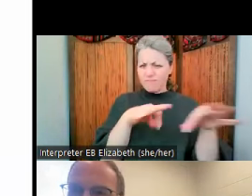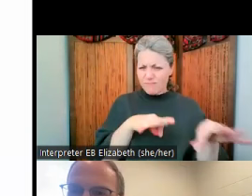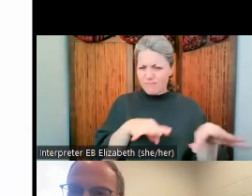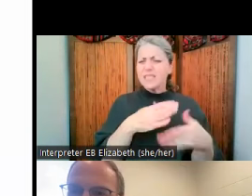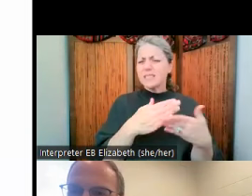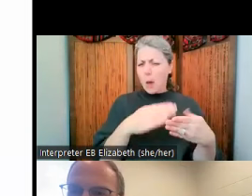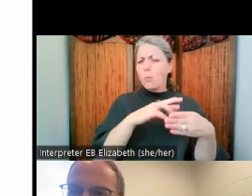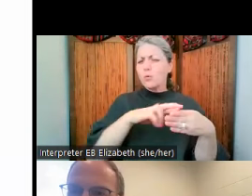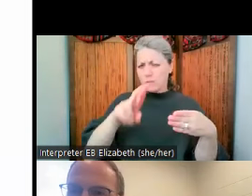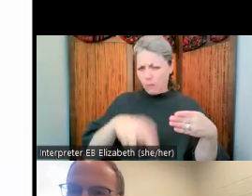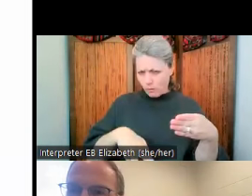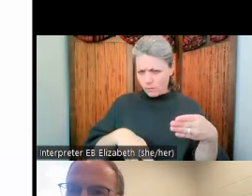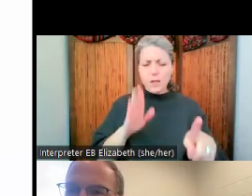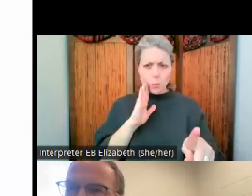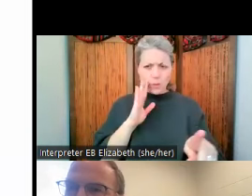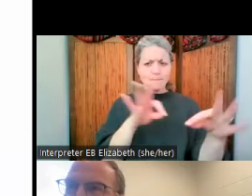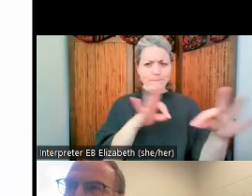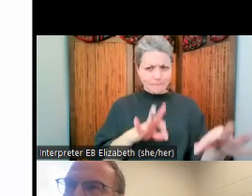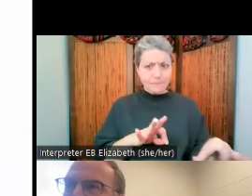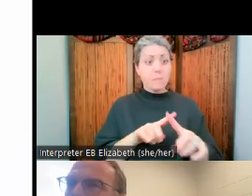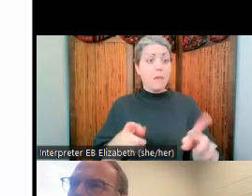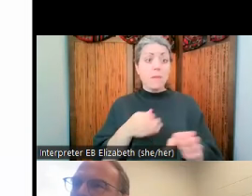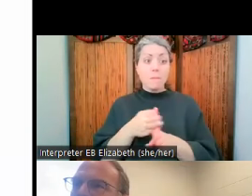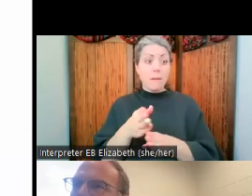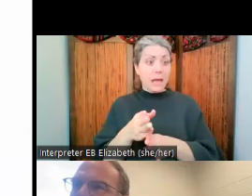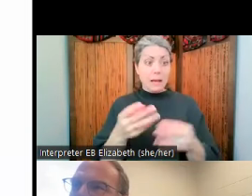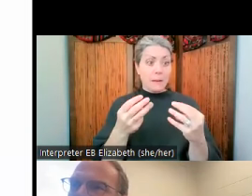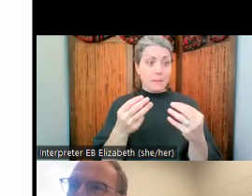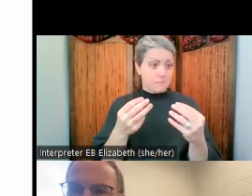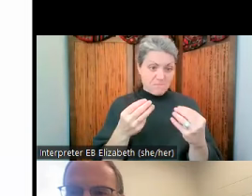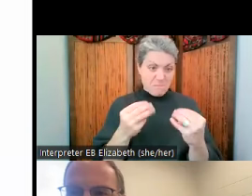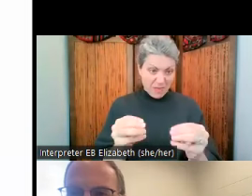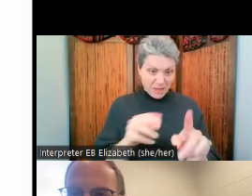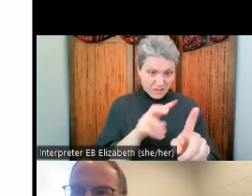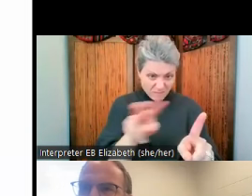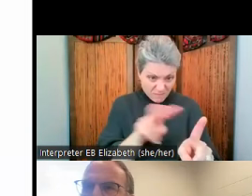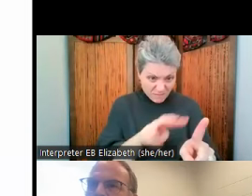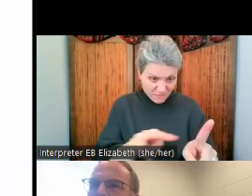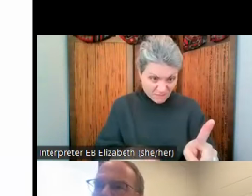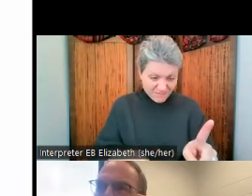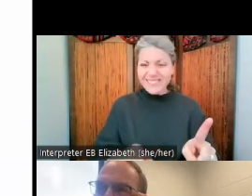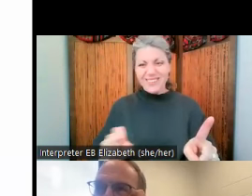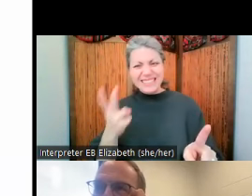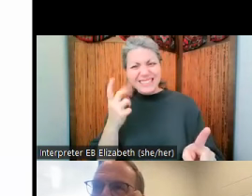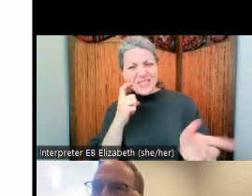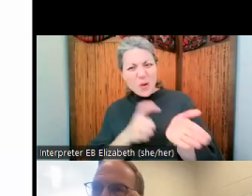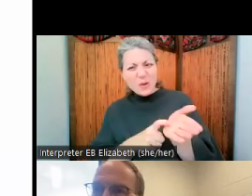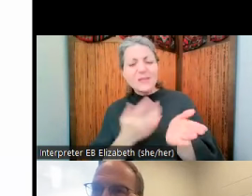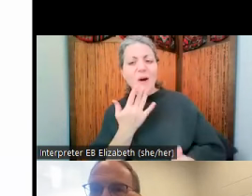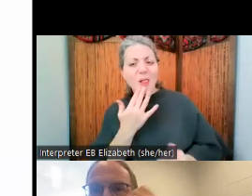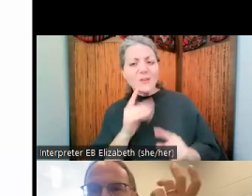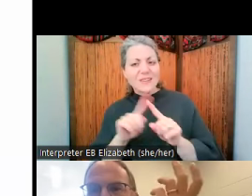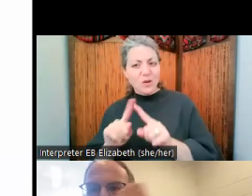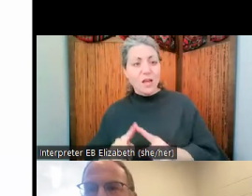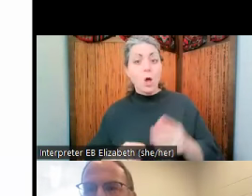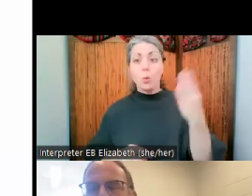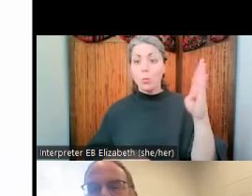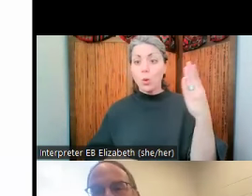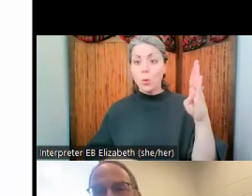think, again, the main message here when looking at this slide is the color coding. Blue will be children